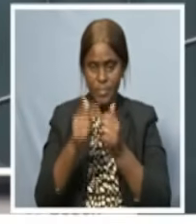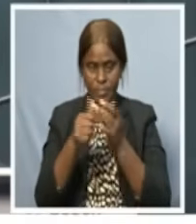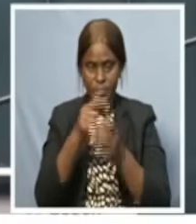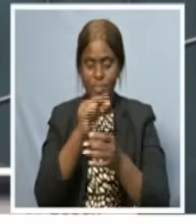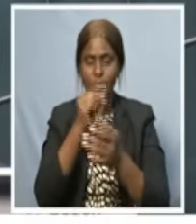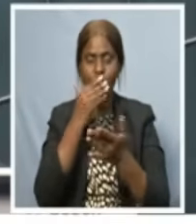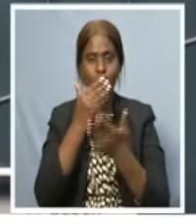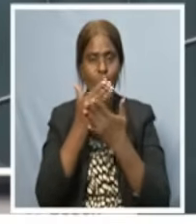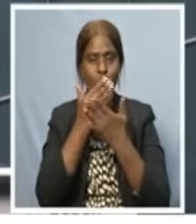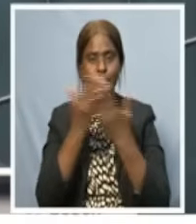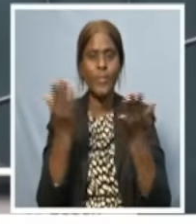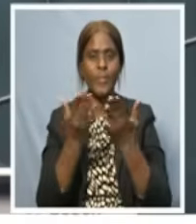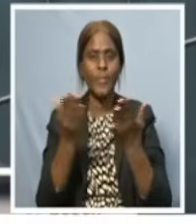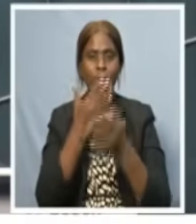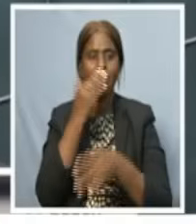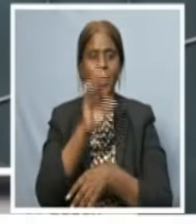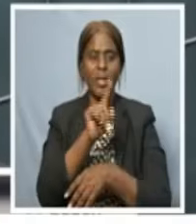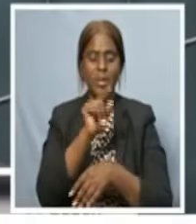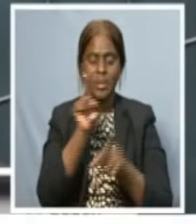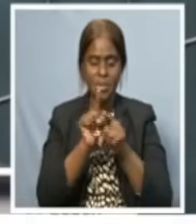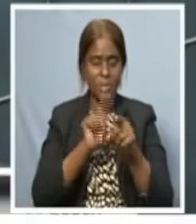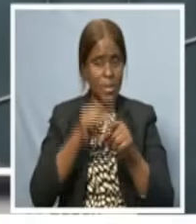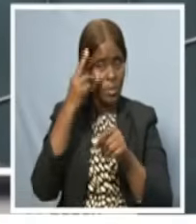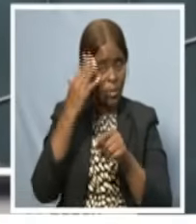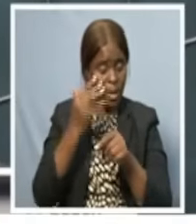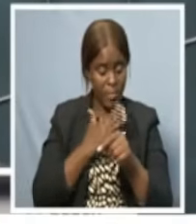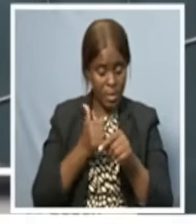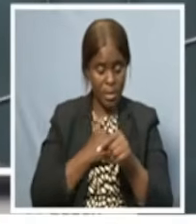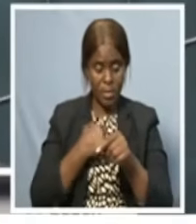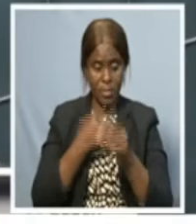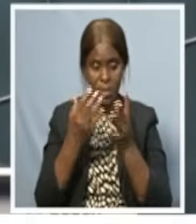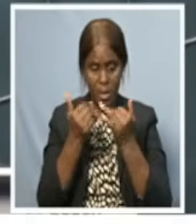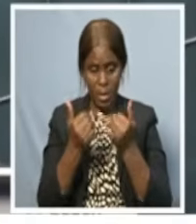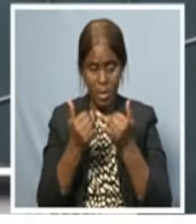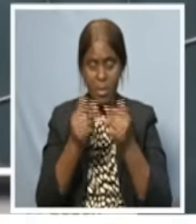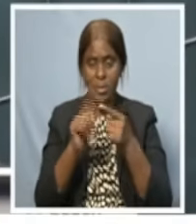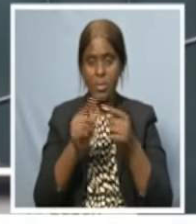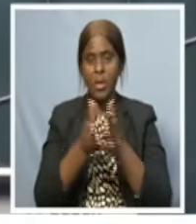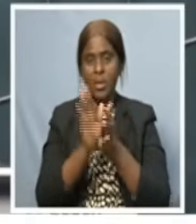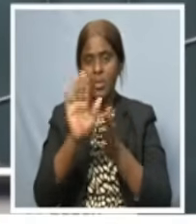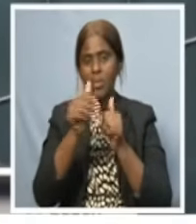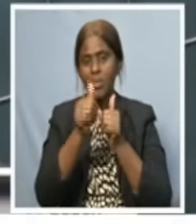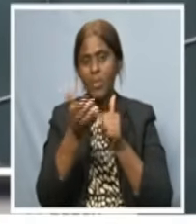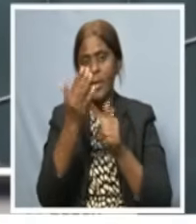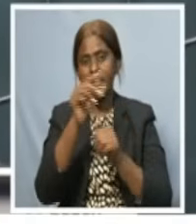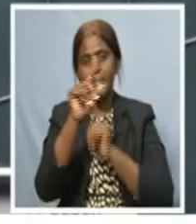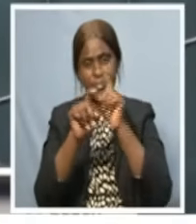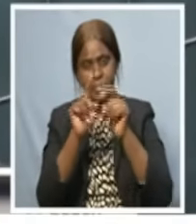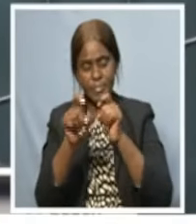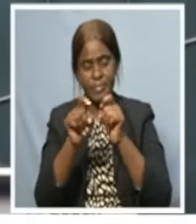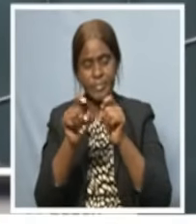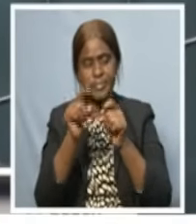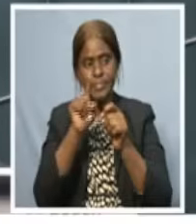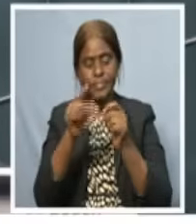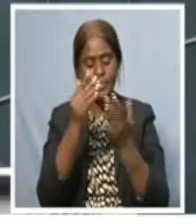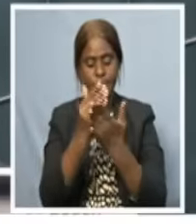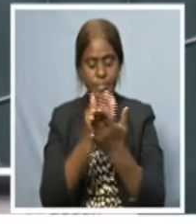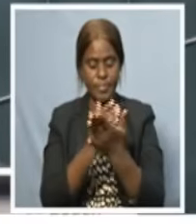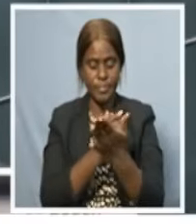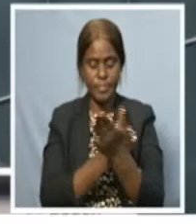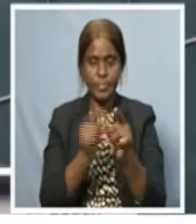is uncalled for, Madam Speaker. This is the reason why I wanted to ask a follow-up question. That